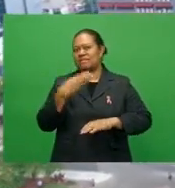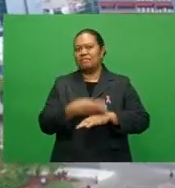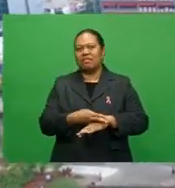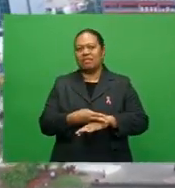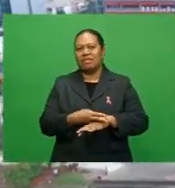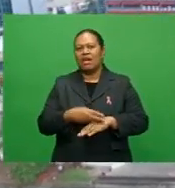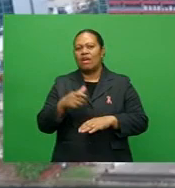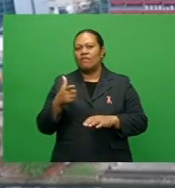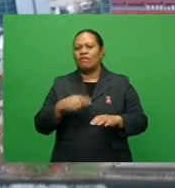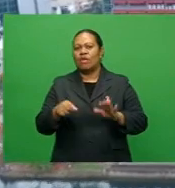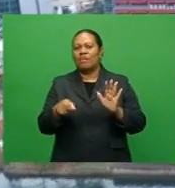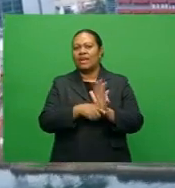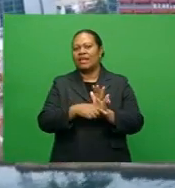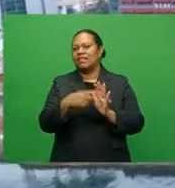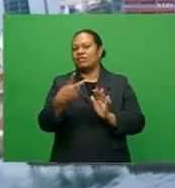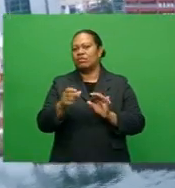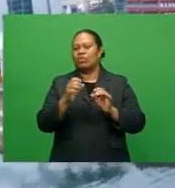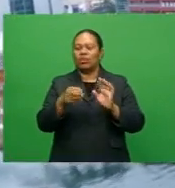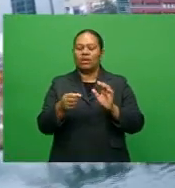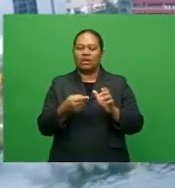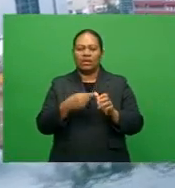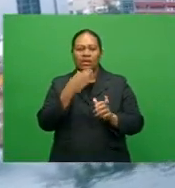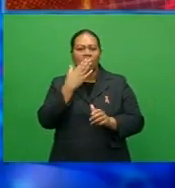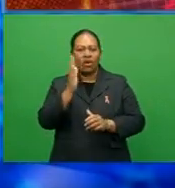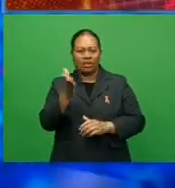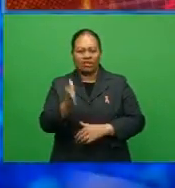from -3% in August.